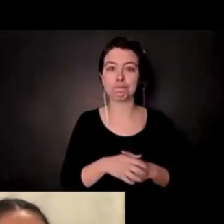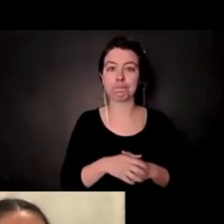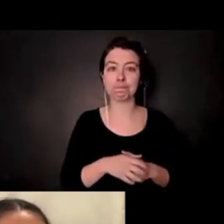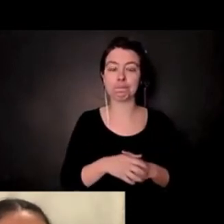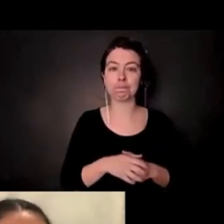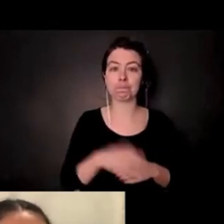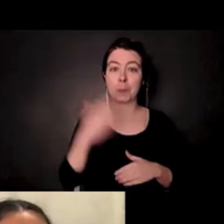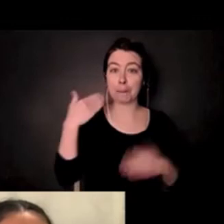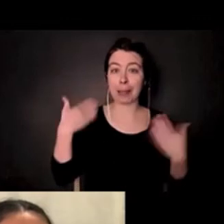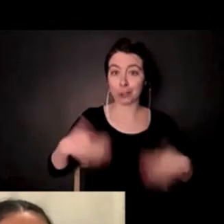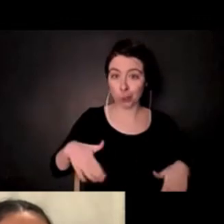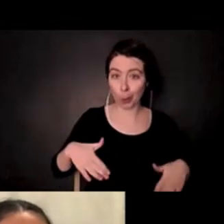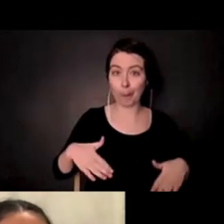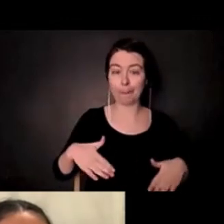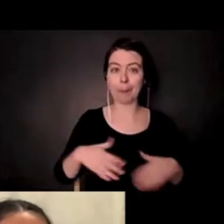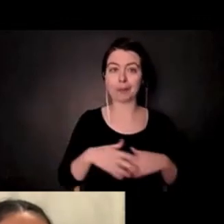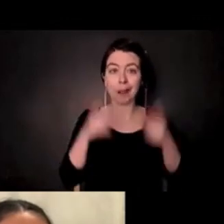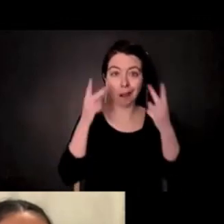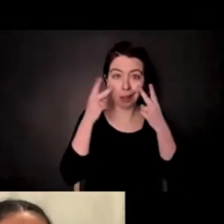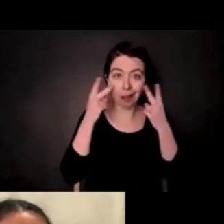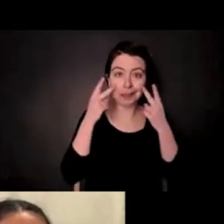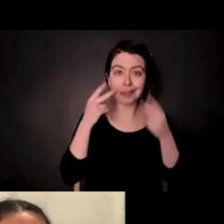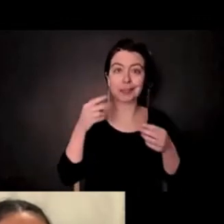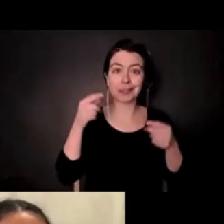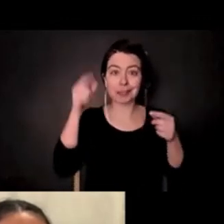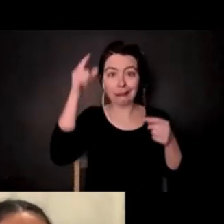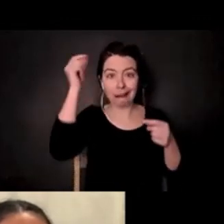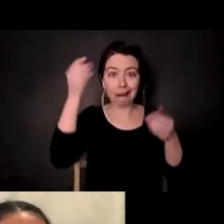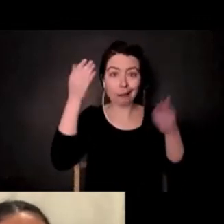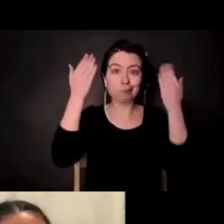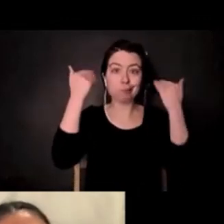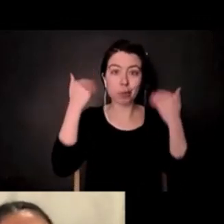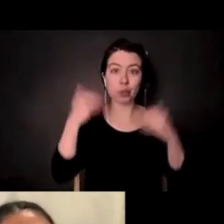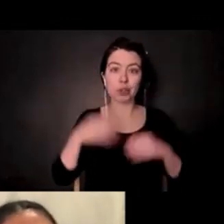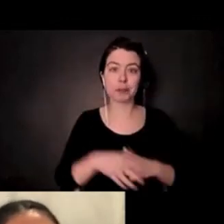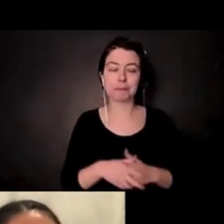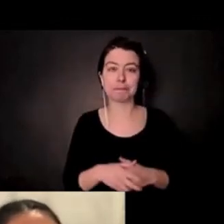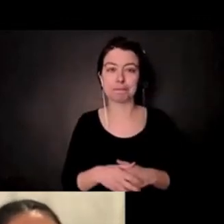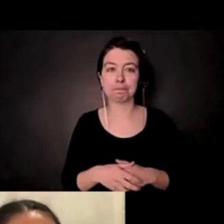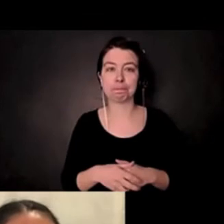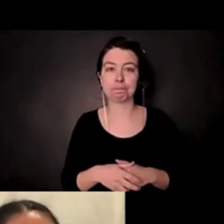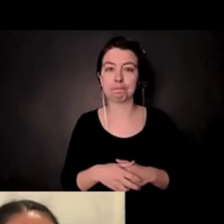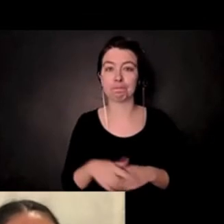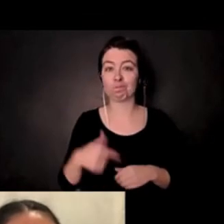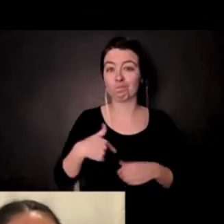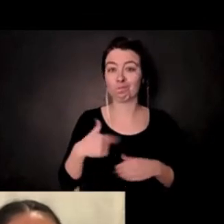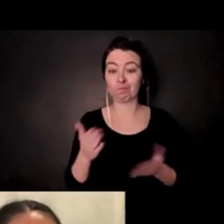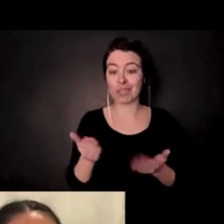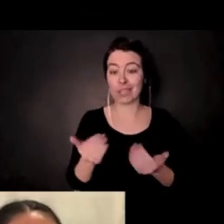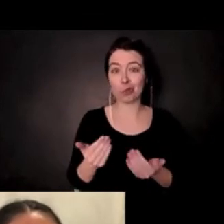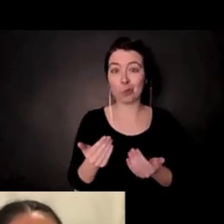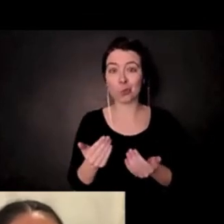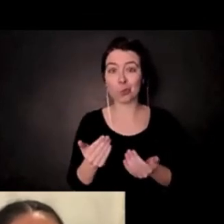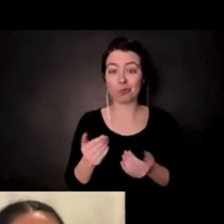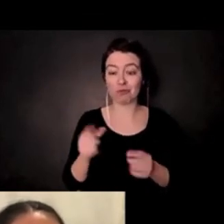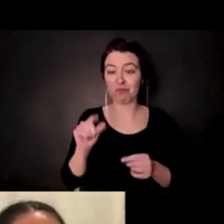hair. So I'm just going to do a little bit of an intro, a little bit of housekeeping, and just to explain the format in a little bit more detail